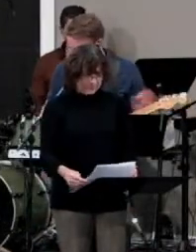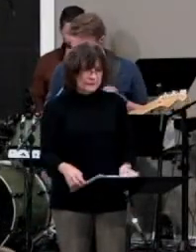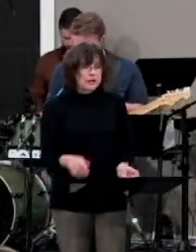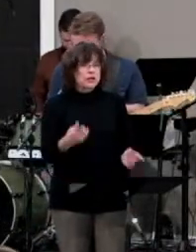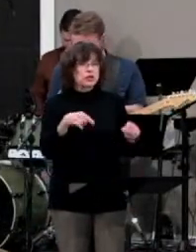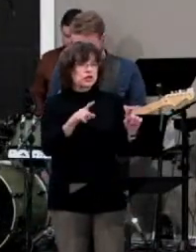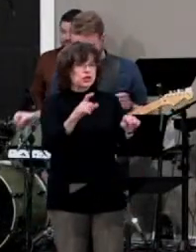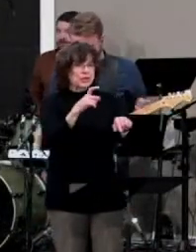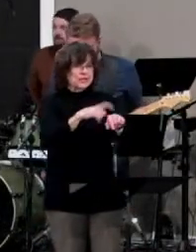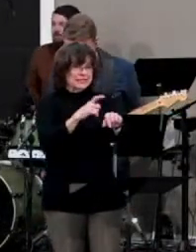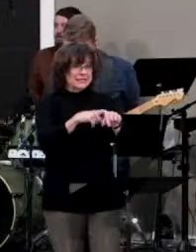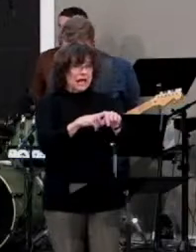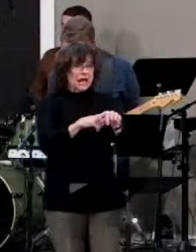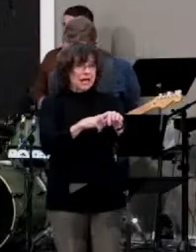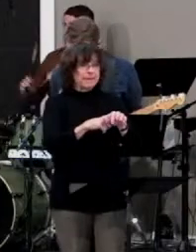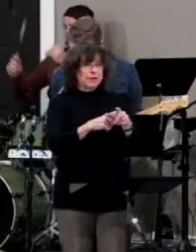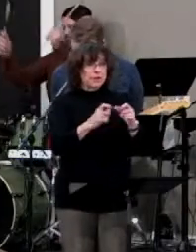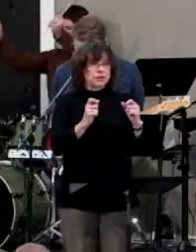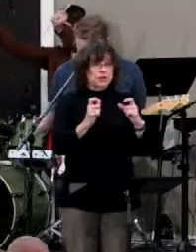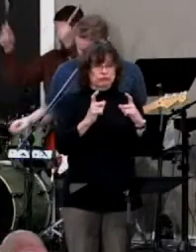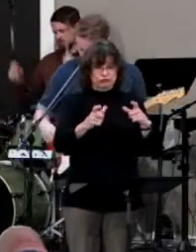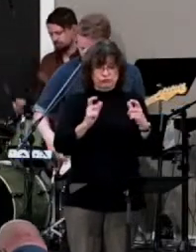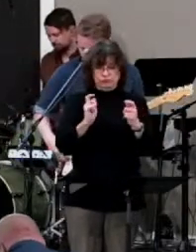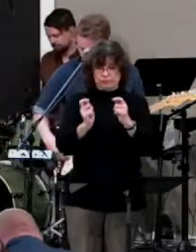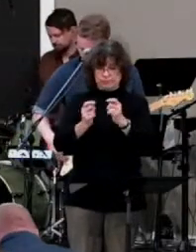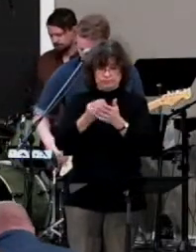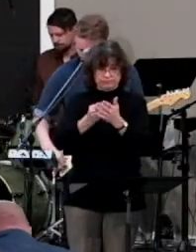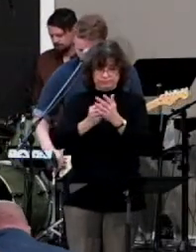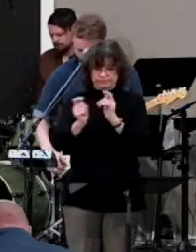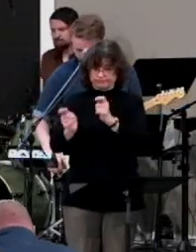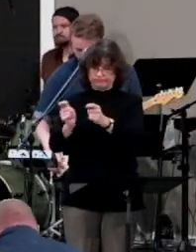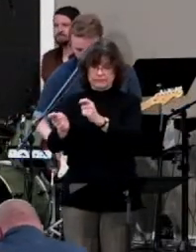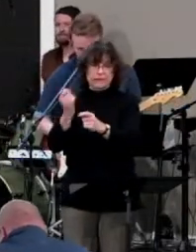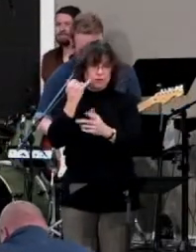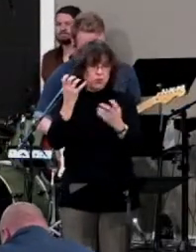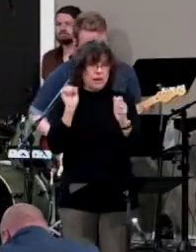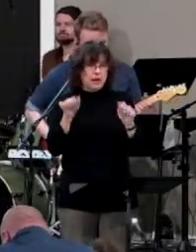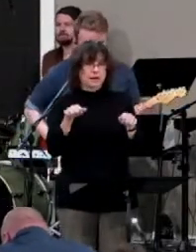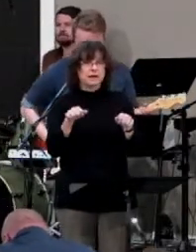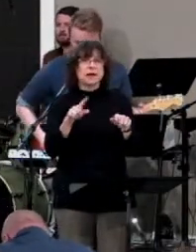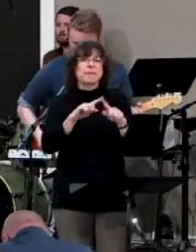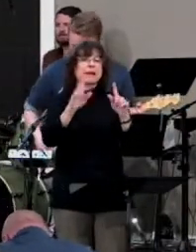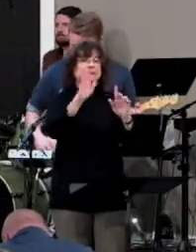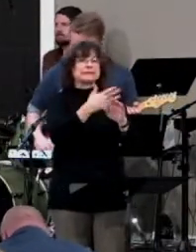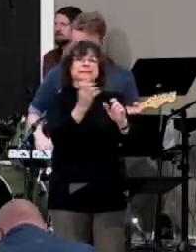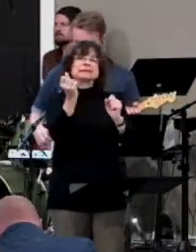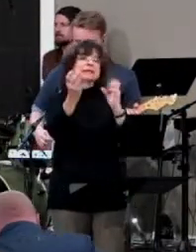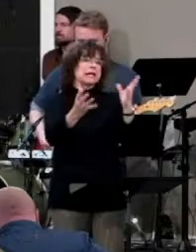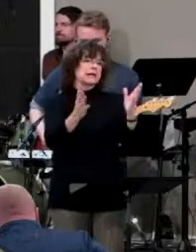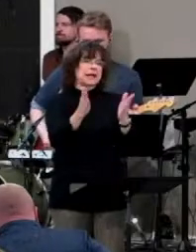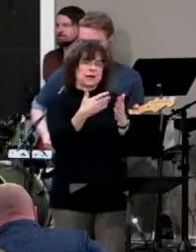an opportunity if you want to give online or as it comes by, but would you sing with us?